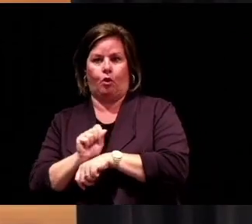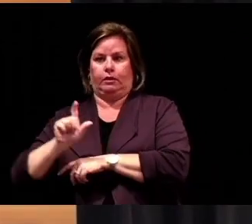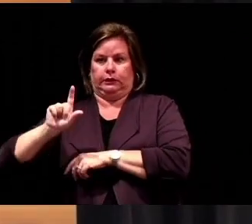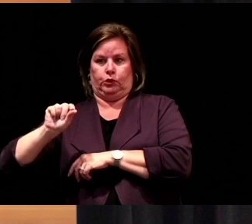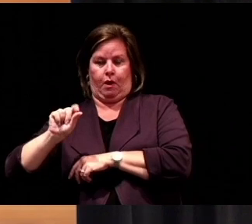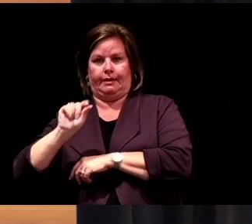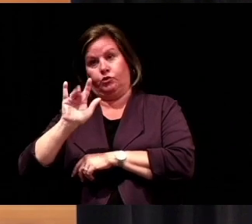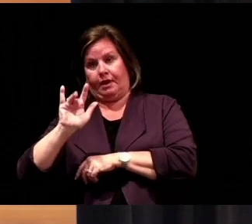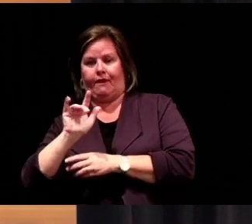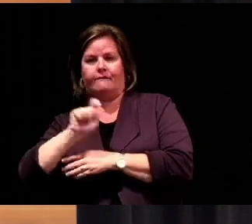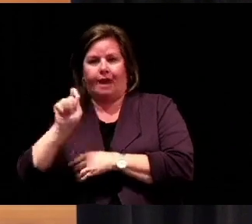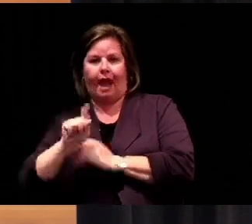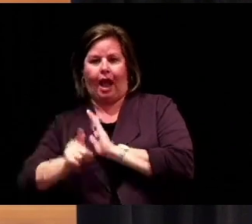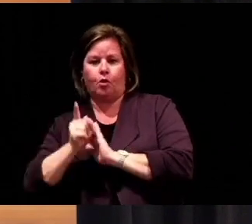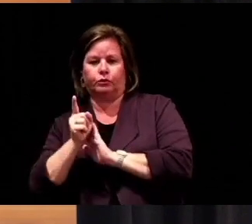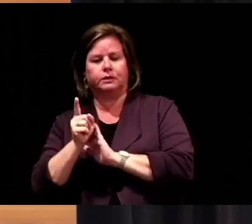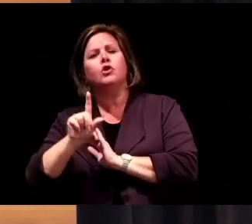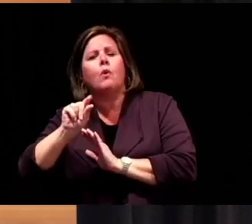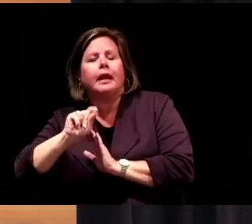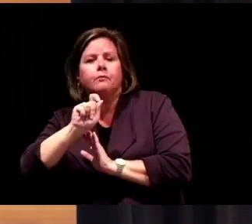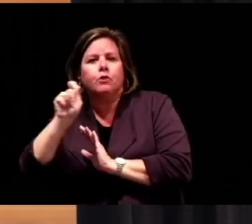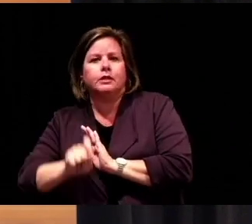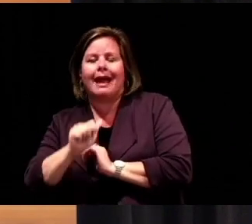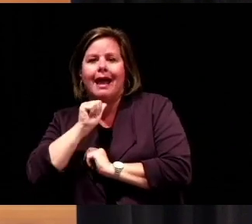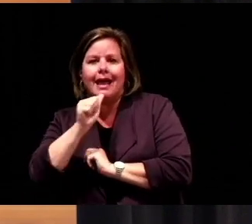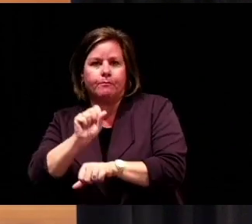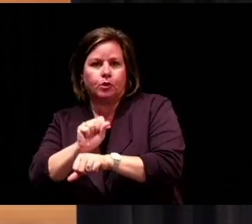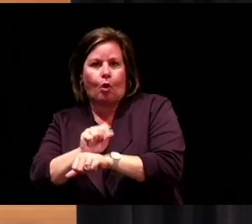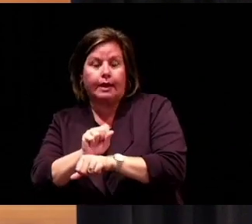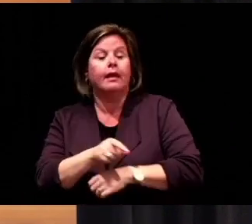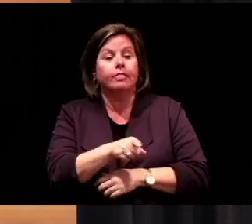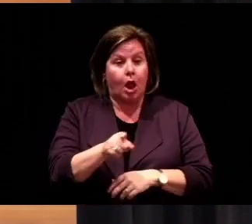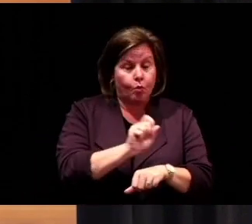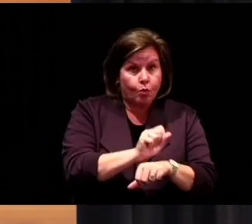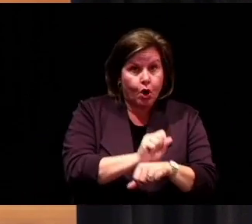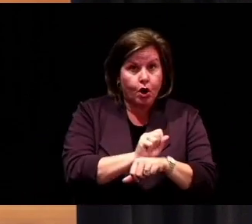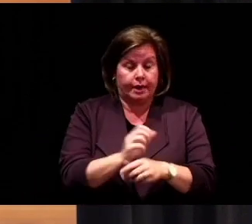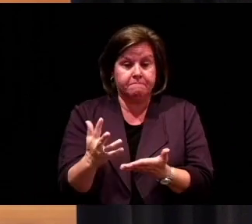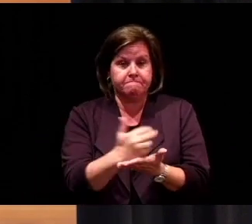6%. So we're 2 to 3 times higher eviction filing rates in Michigan.